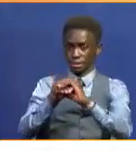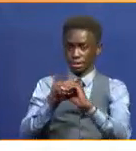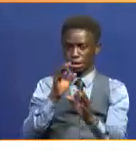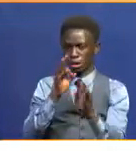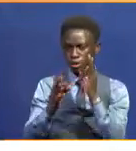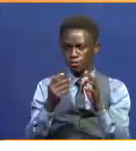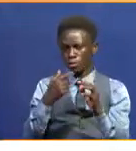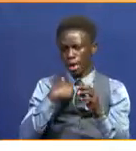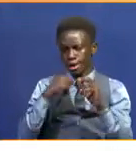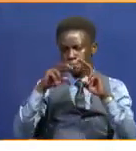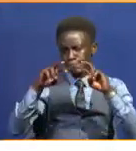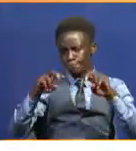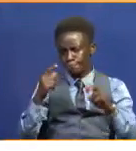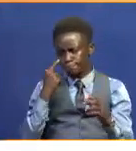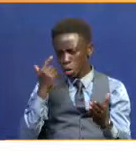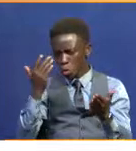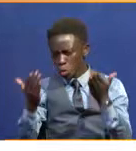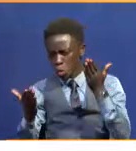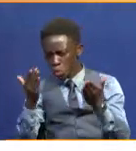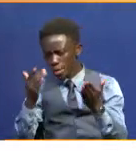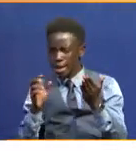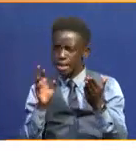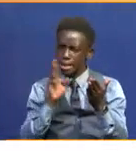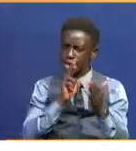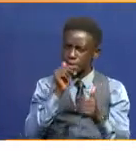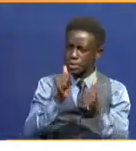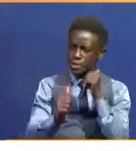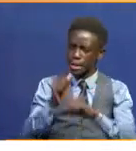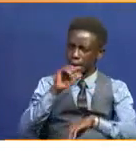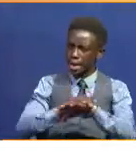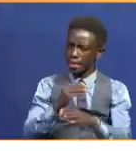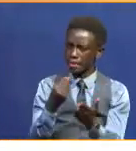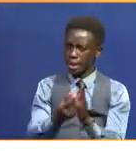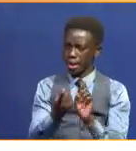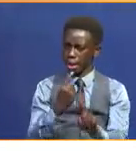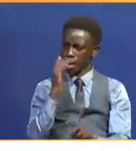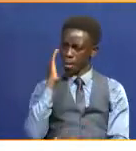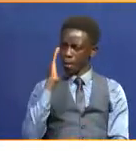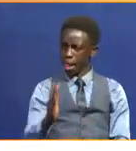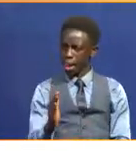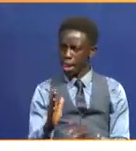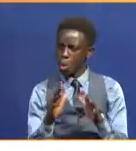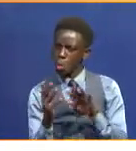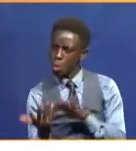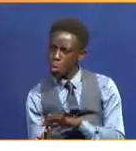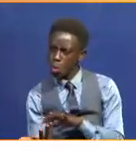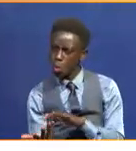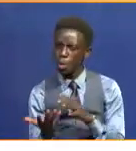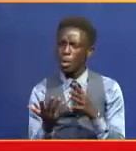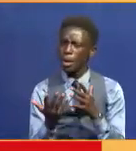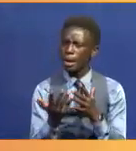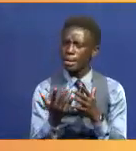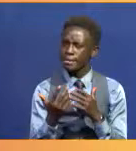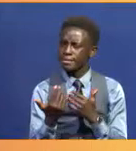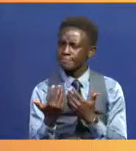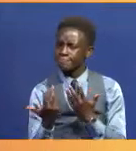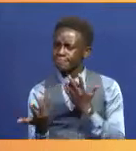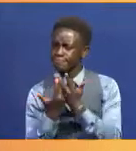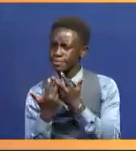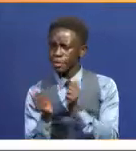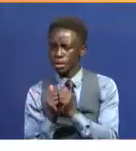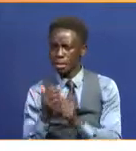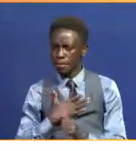risk and return and whether whatever you're investing in matches or is aligned with your risk